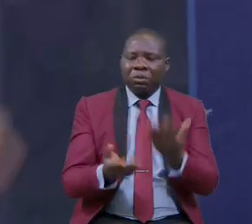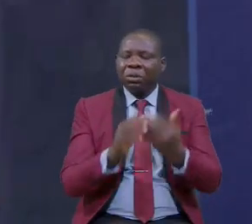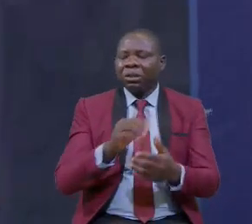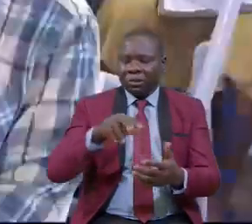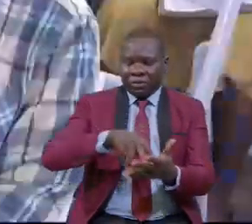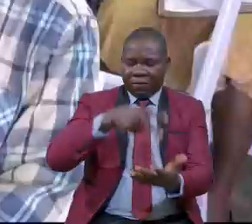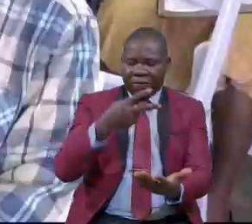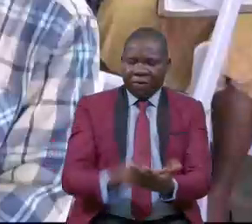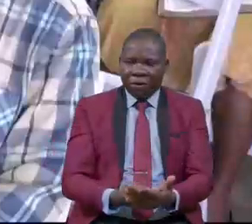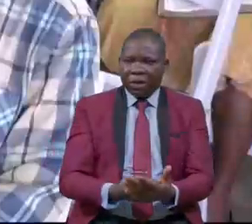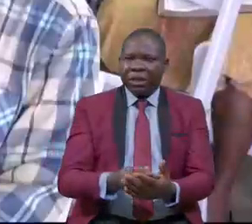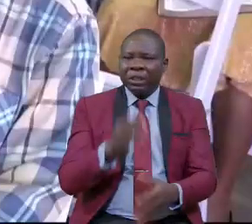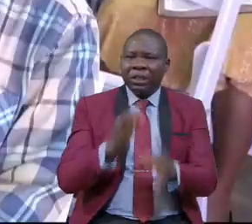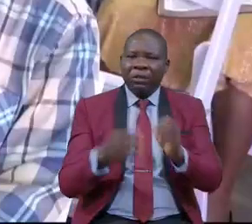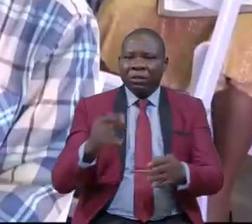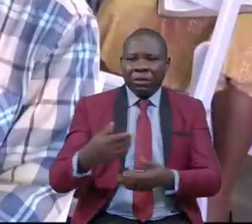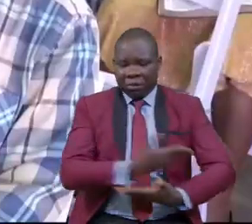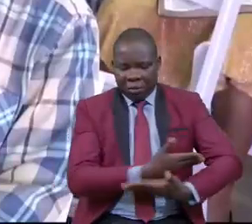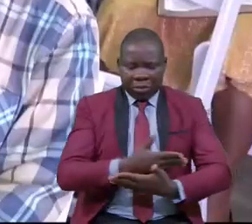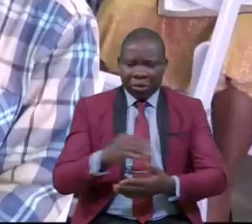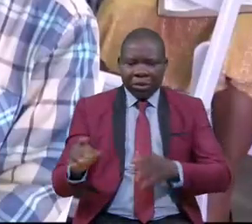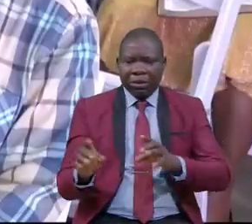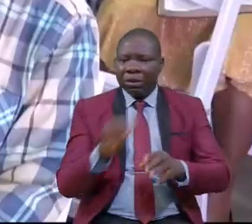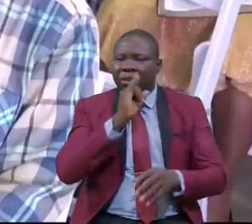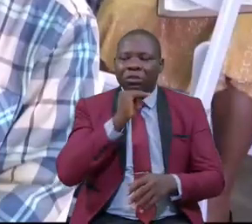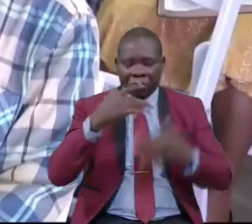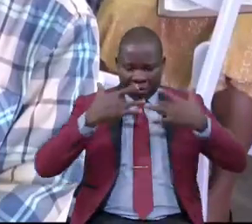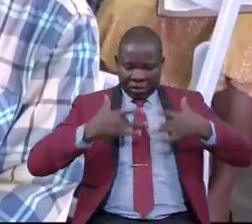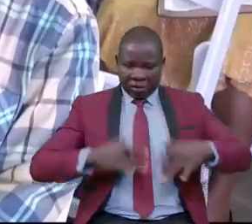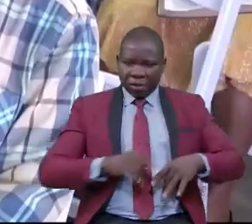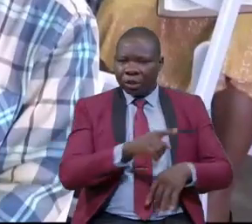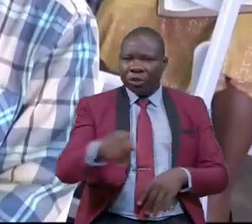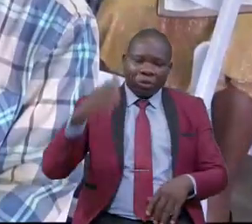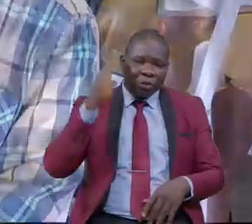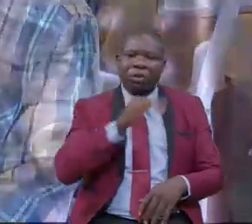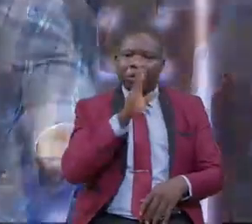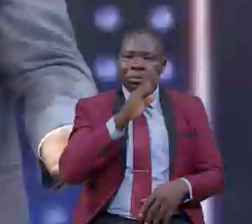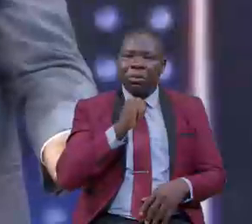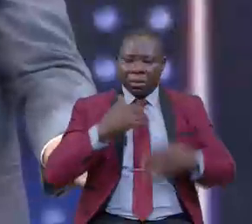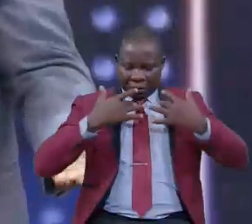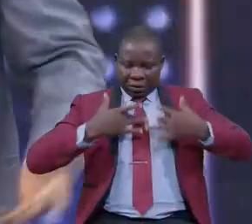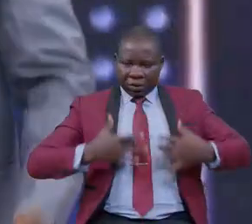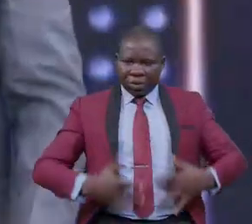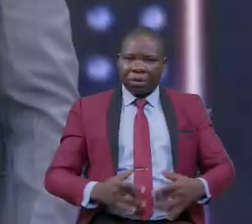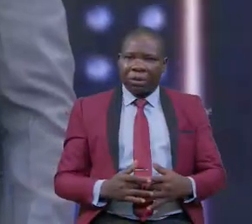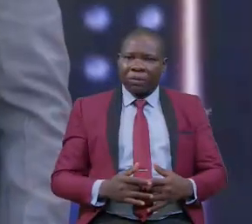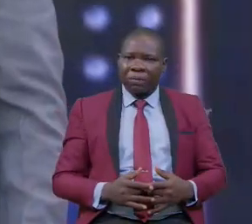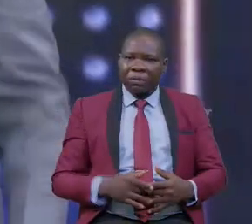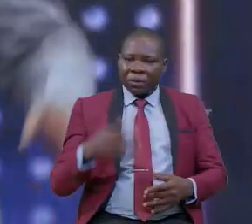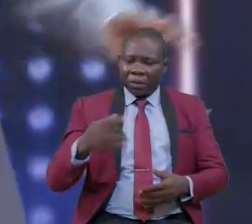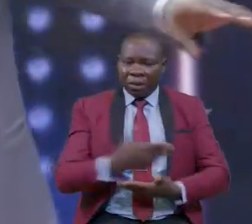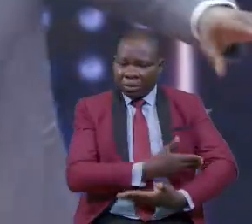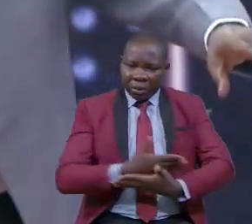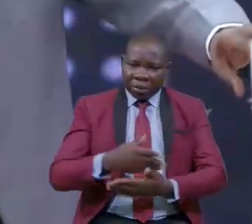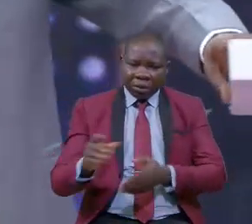up. Amen. And then you try again and you fall down. The baby does not